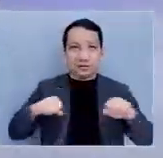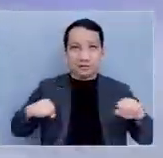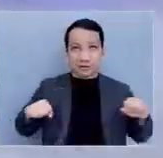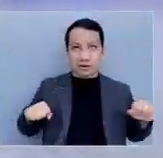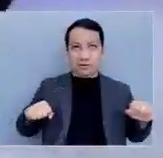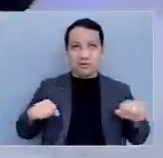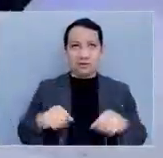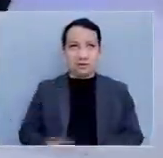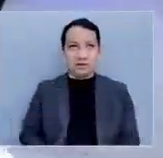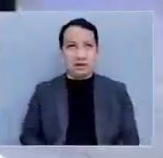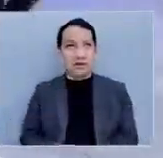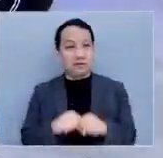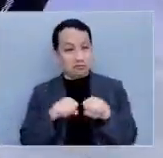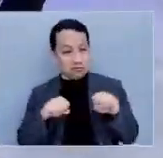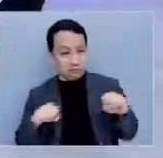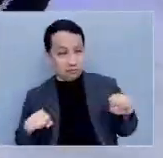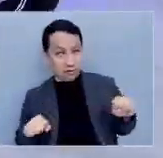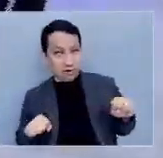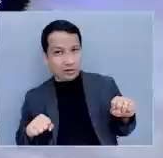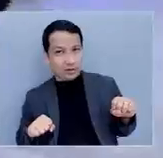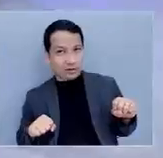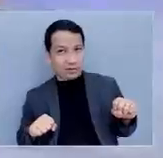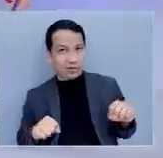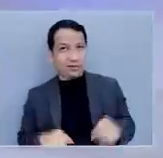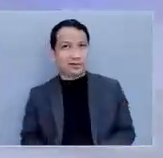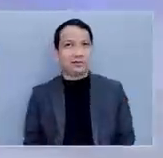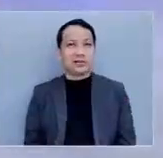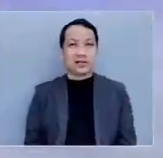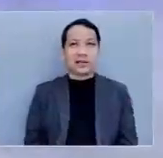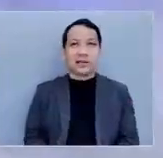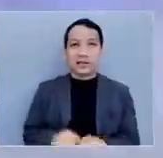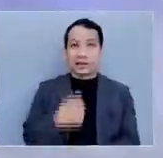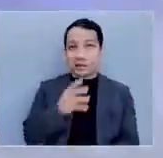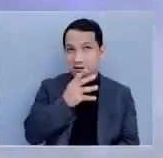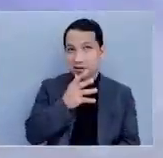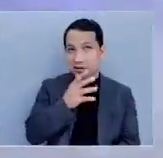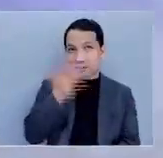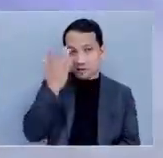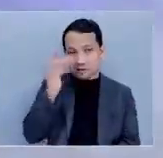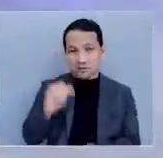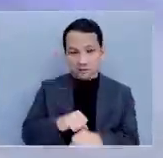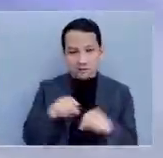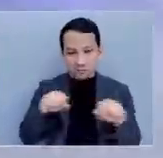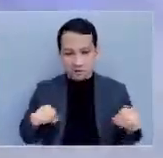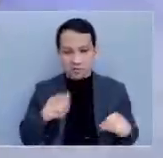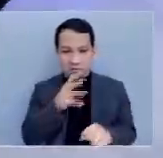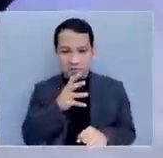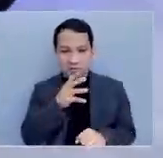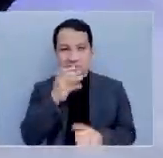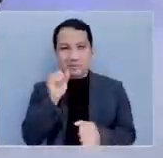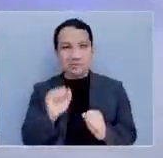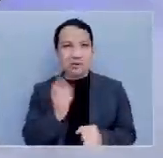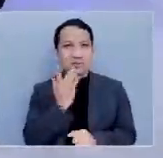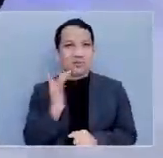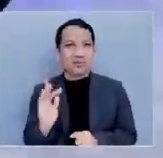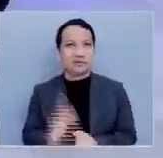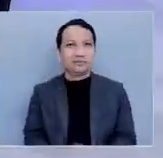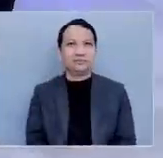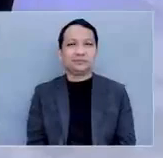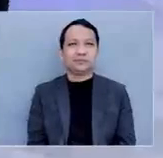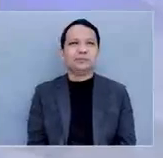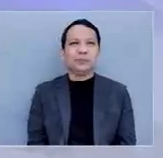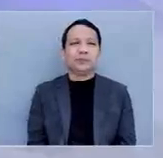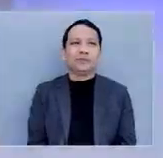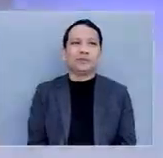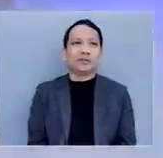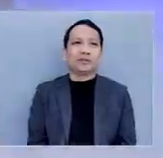favorite step. And chest two. Pump. Yes. Naku, paborito yes. ng mga nanay yan. Yes, paborito yan ng mga momshies natin. Okay. Meron pa. Next